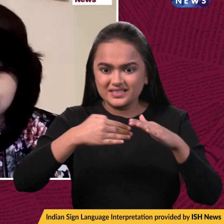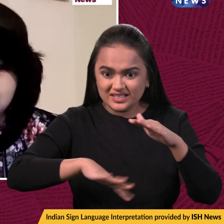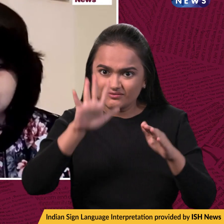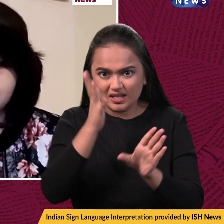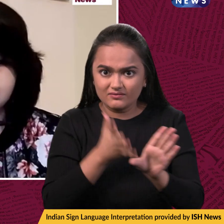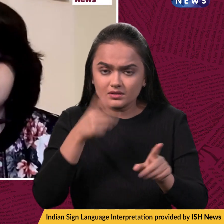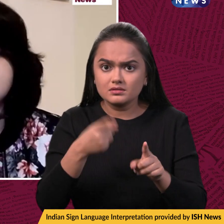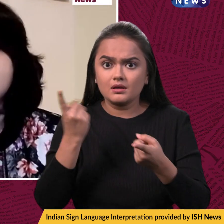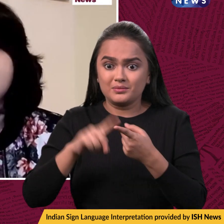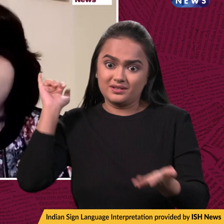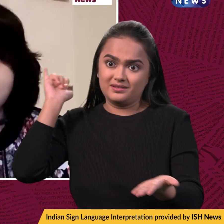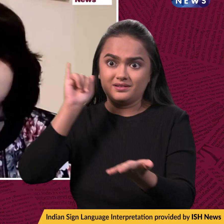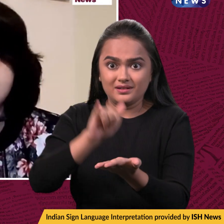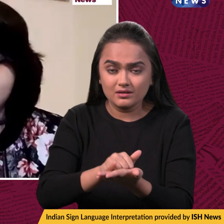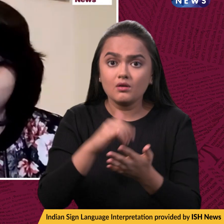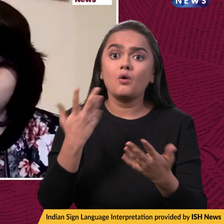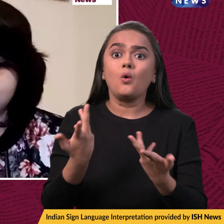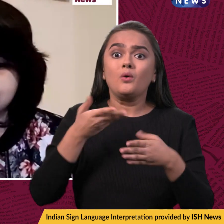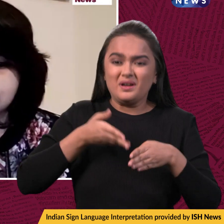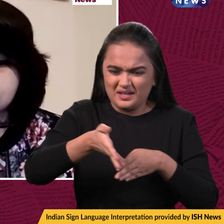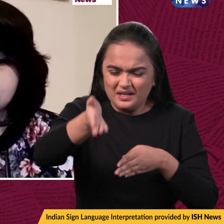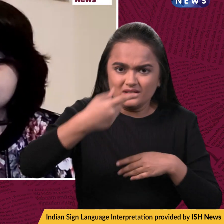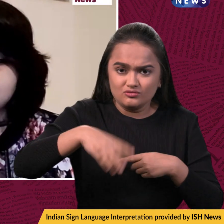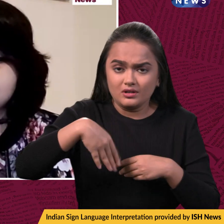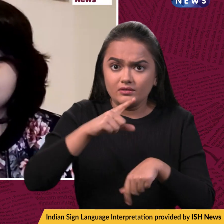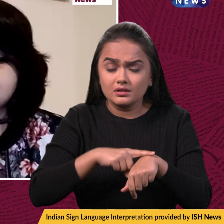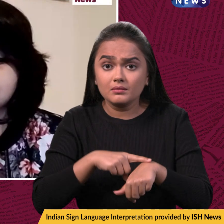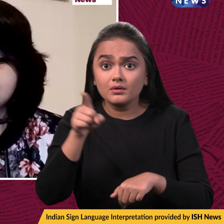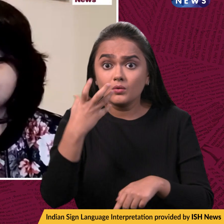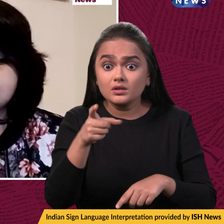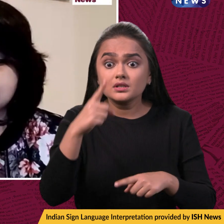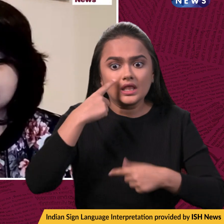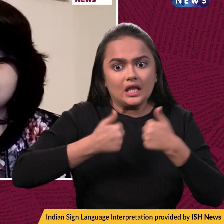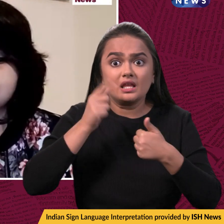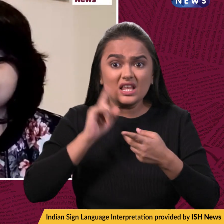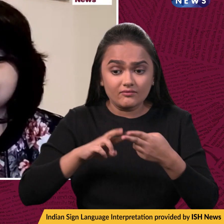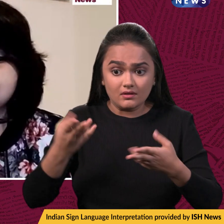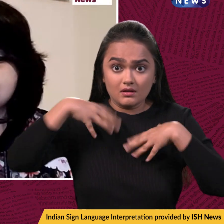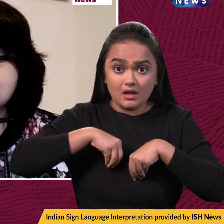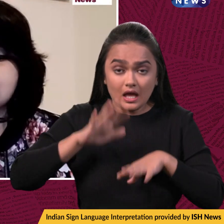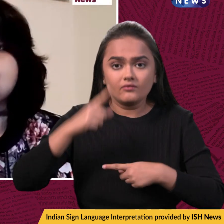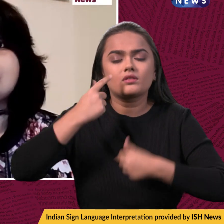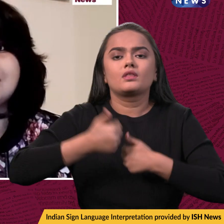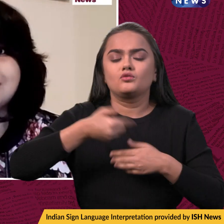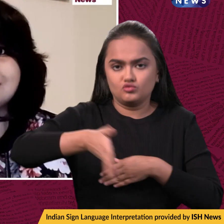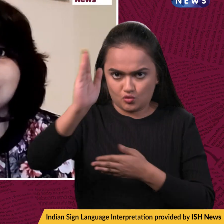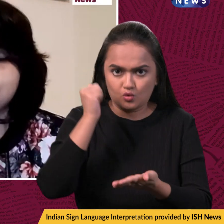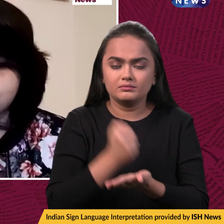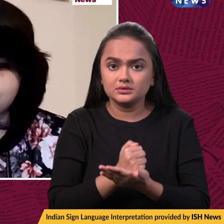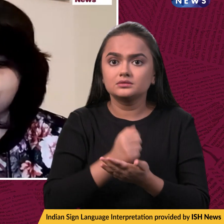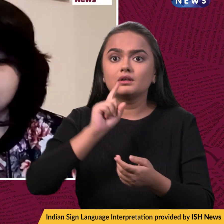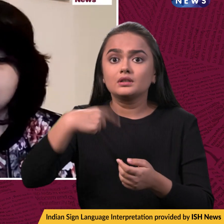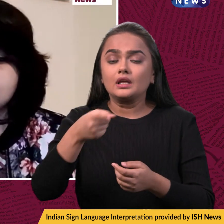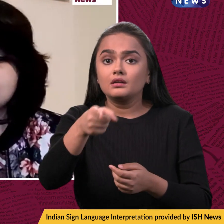are symptomatic on arrival or during home quarantine, they will have to undergo tests and will also be treated as per the laid